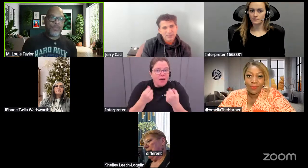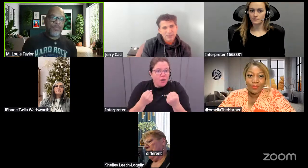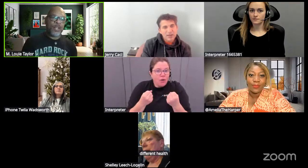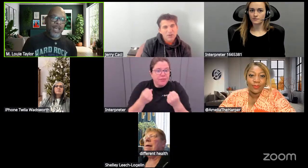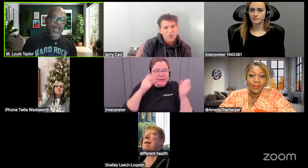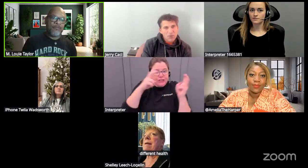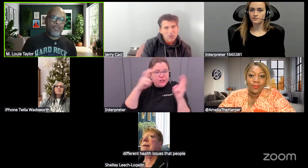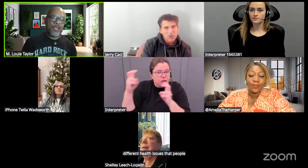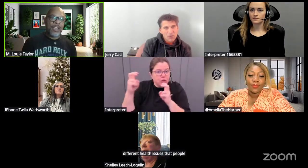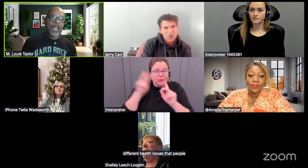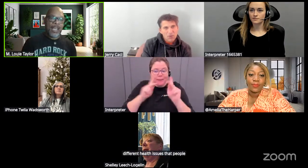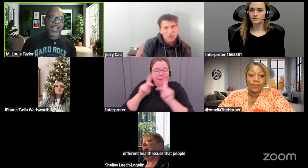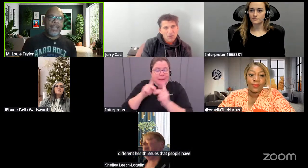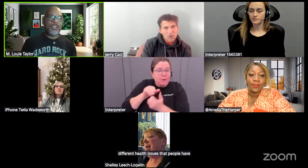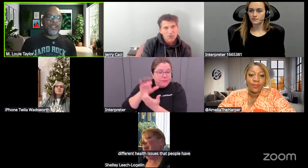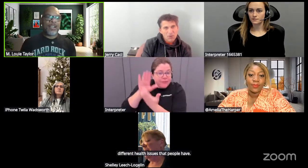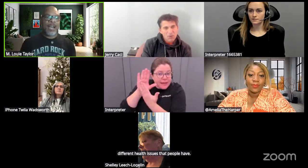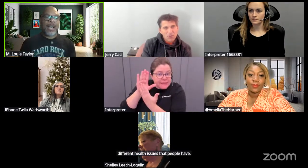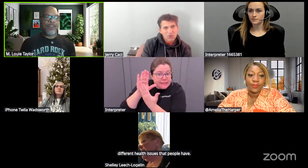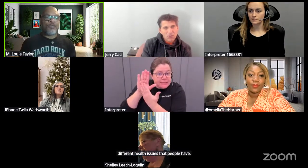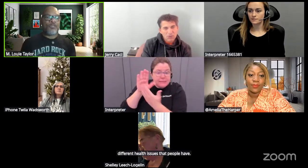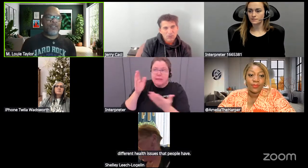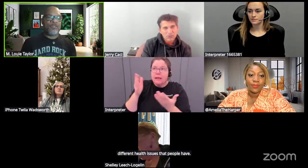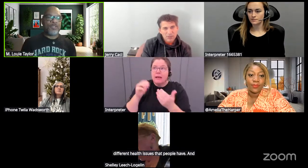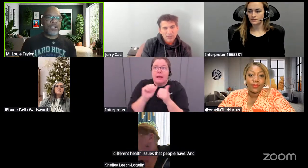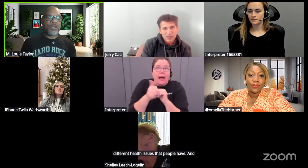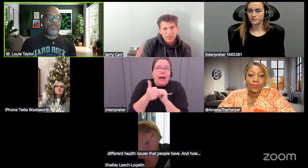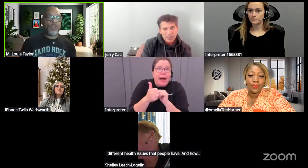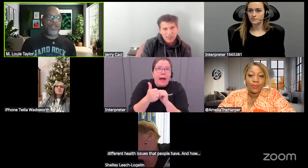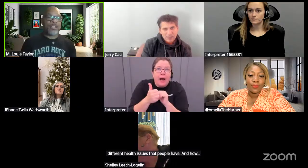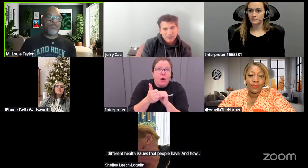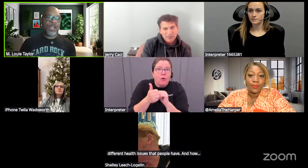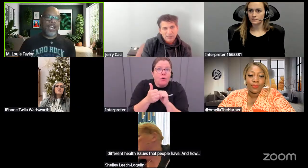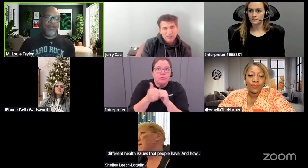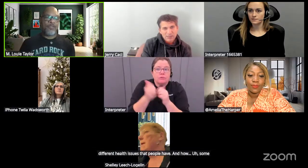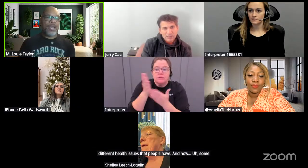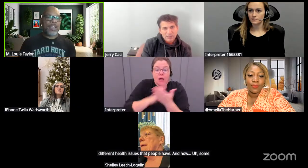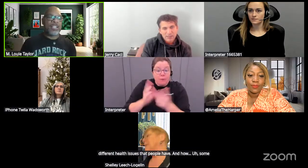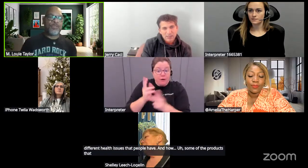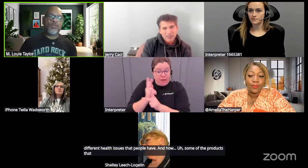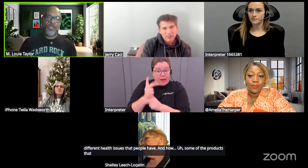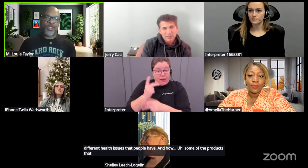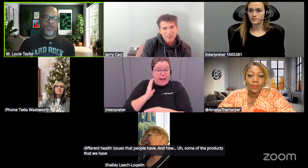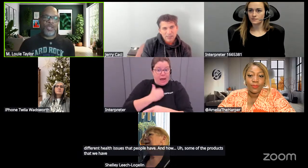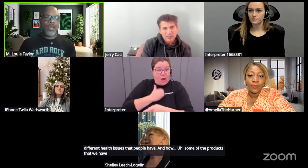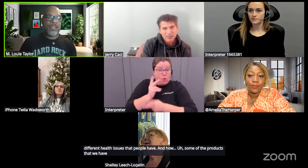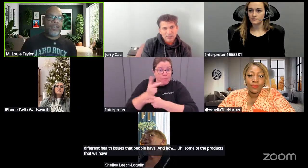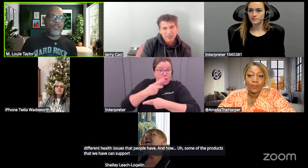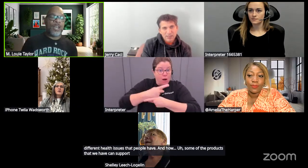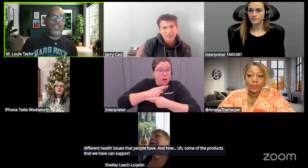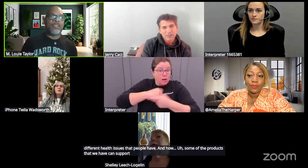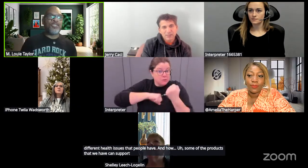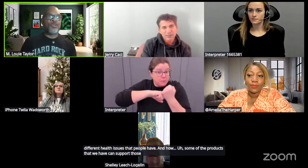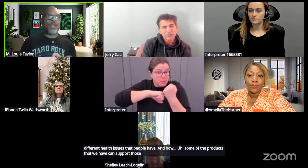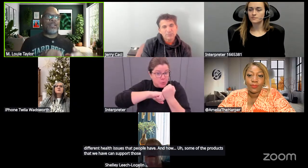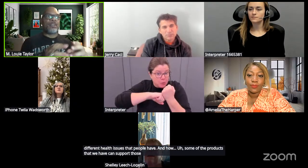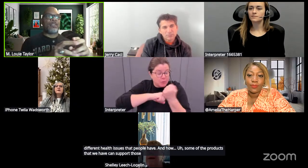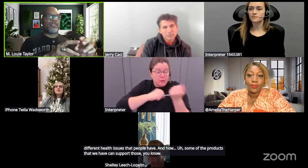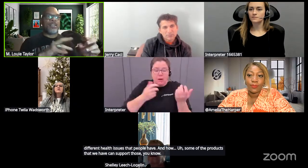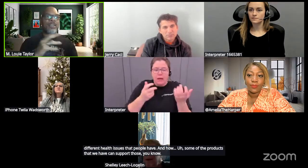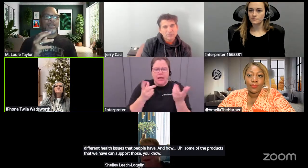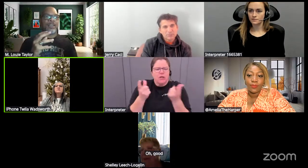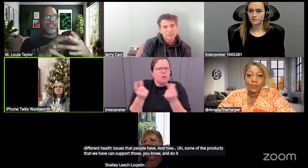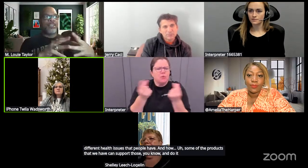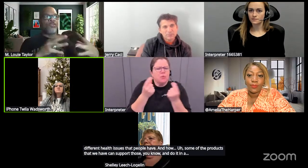that people have, and how some of the products that we have can support those, Oh, and do it good